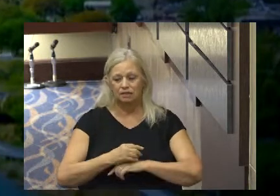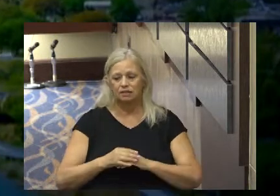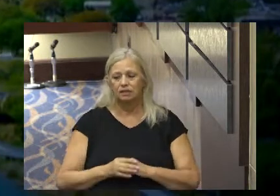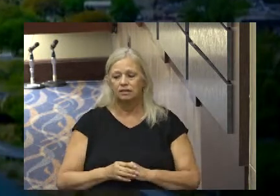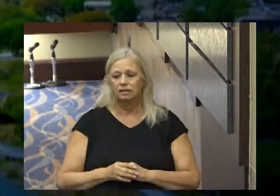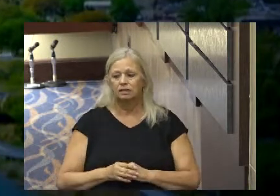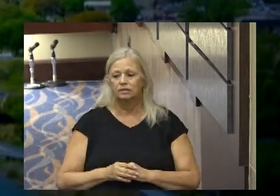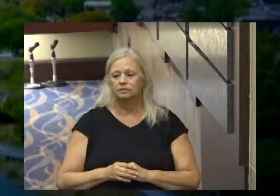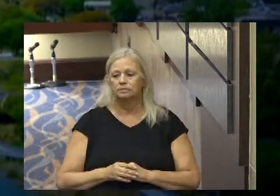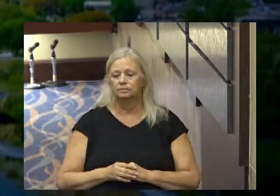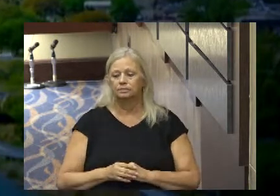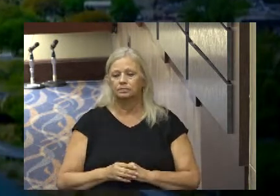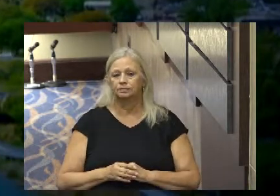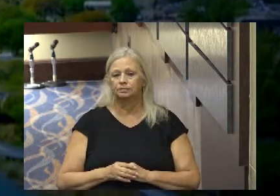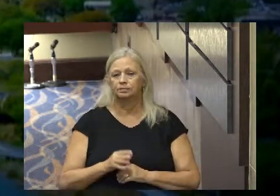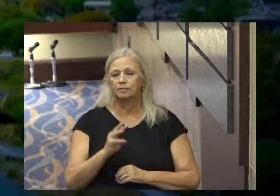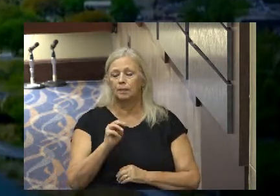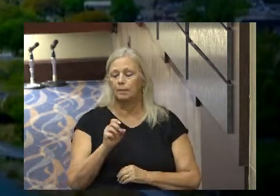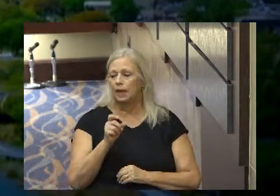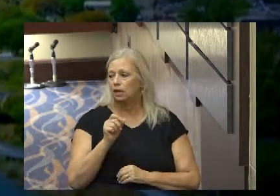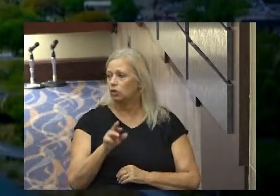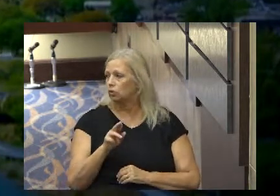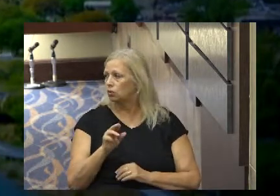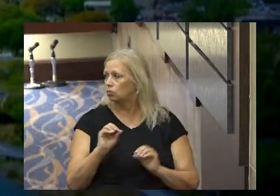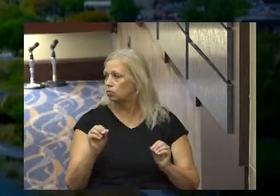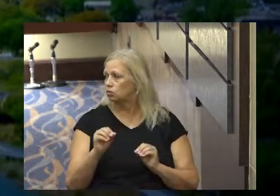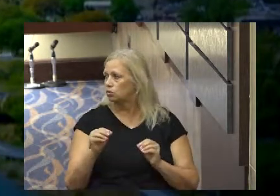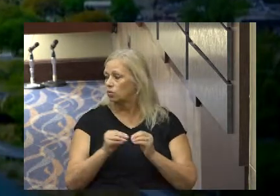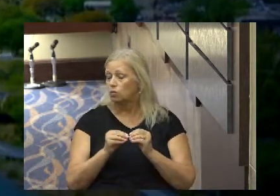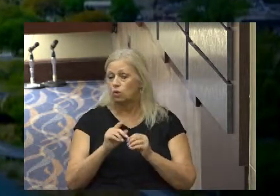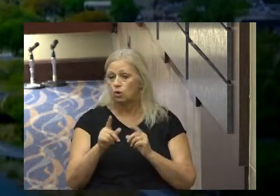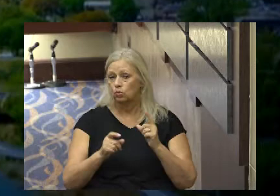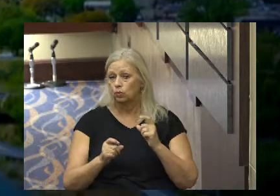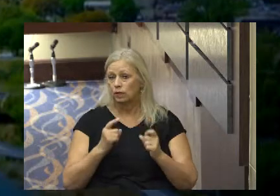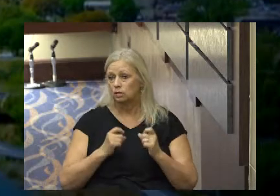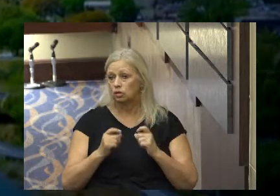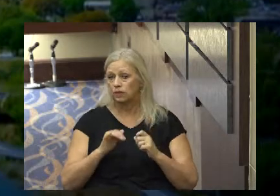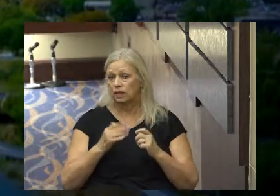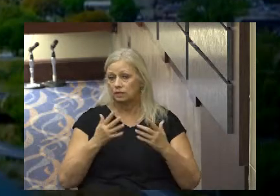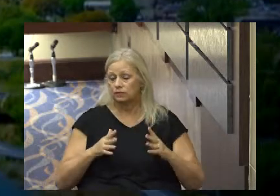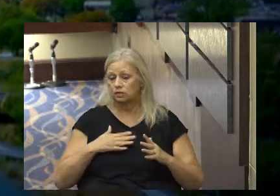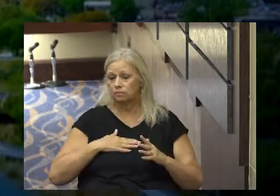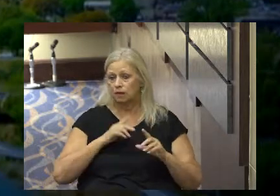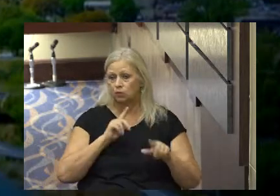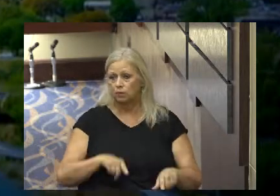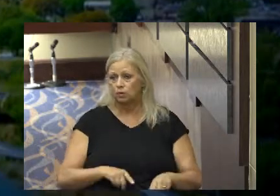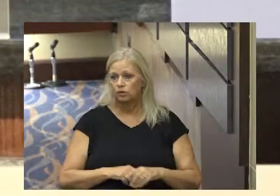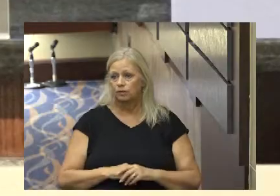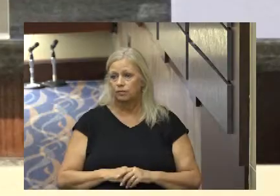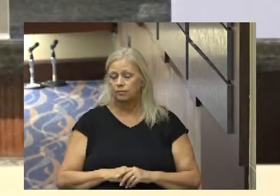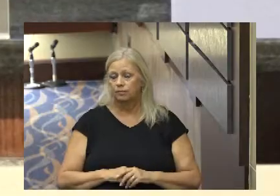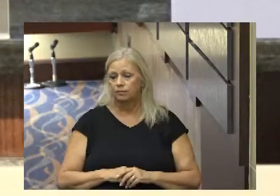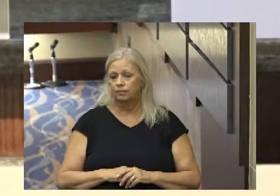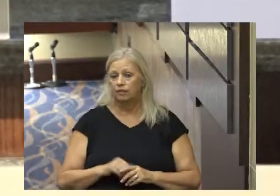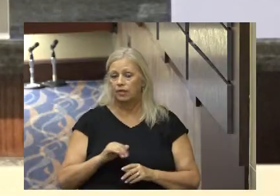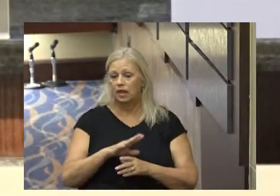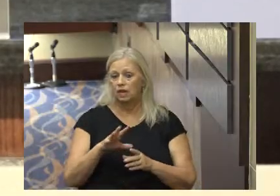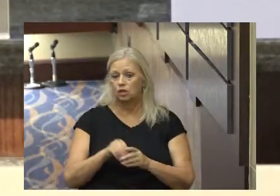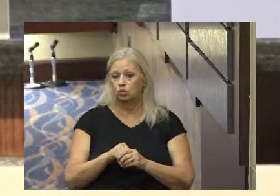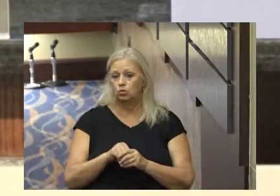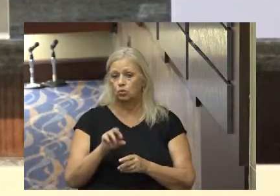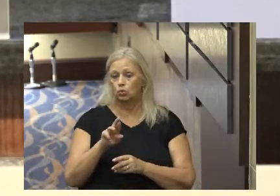reading. Mayor, if there's no further questions, that completes my report. The consent agenda includes